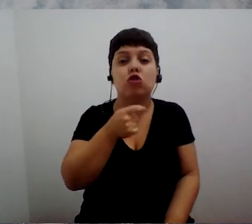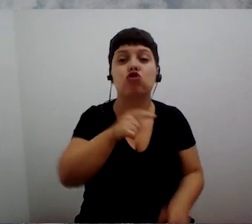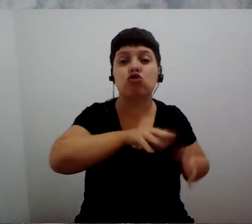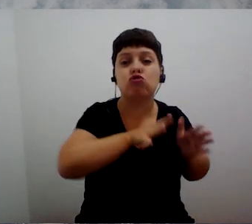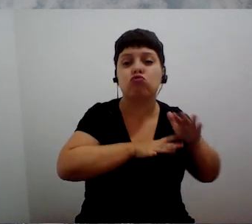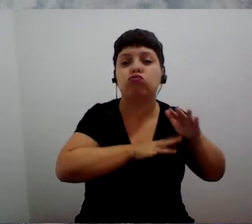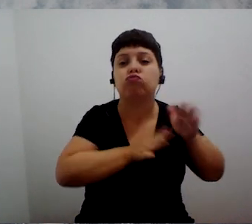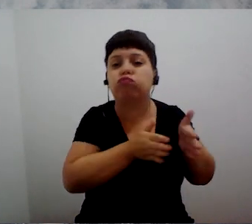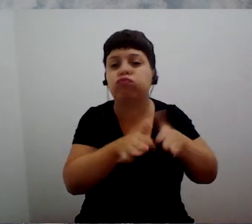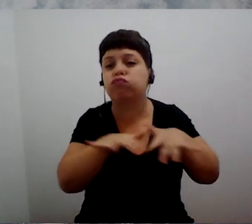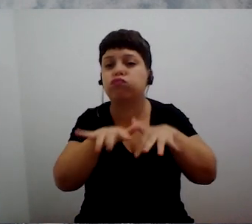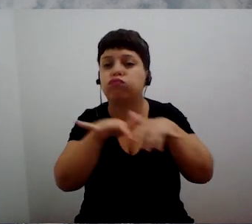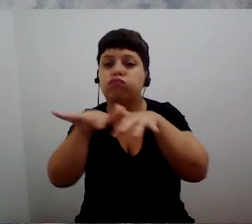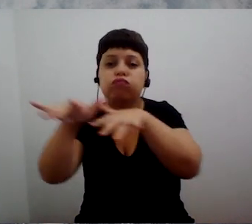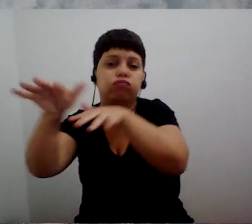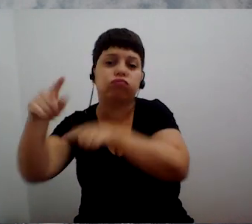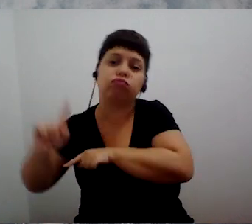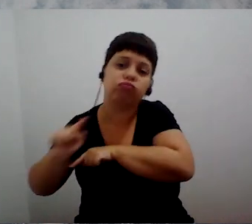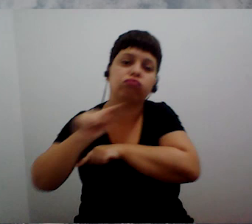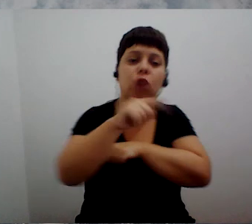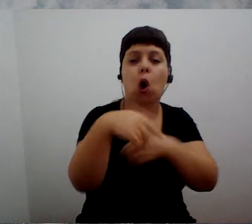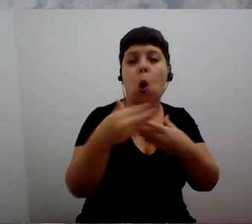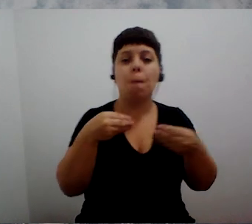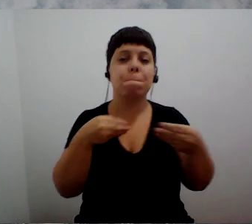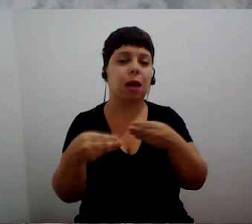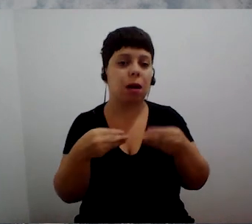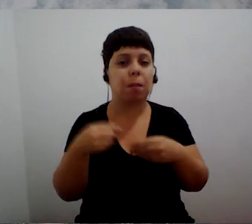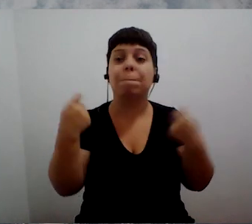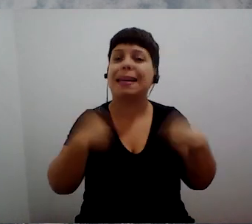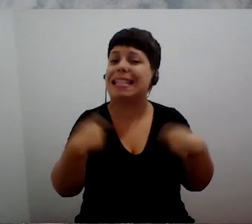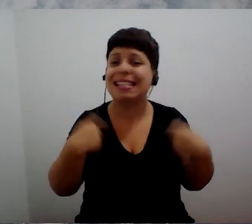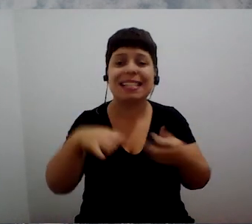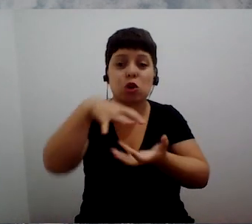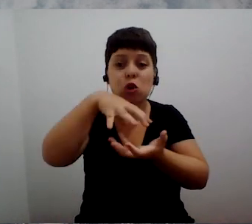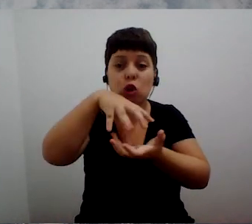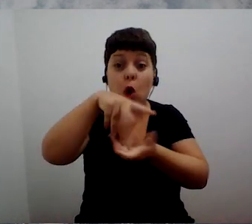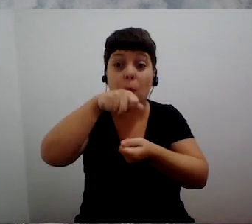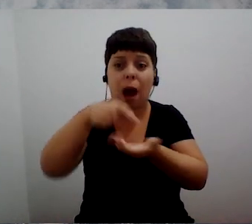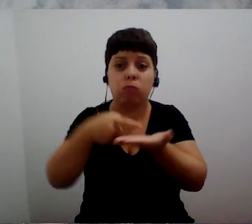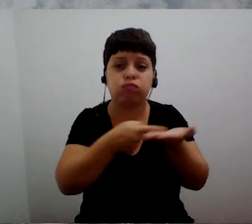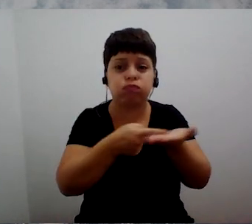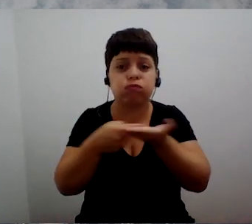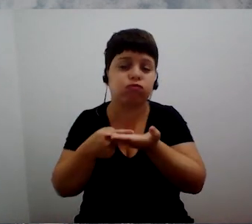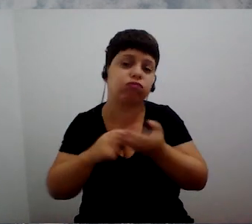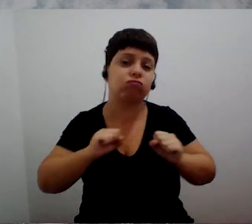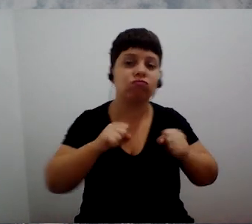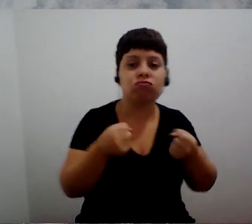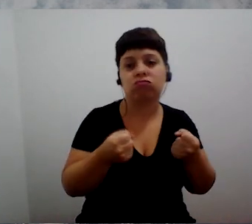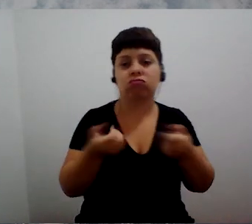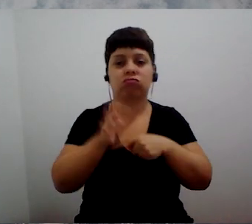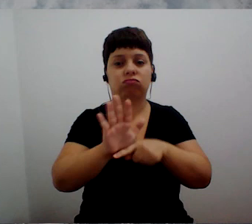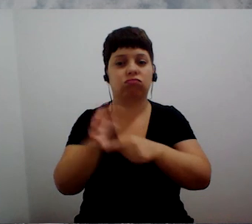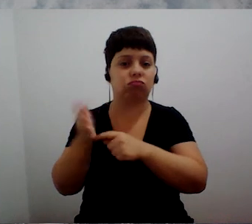change, plastics, and more, we must strengthen global cooperation, including cooperation